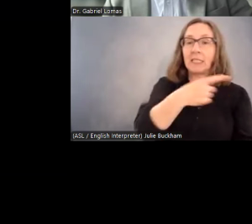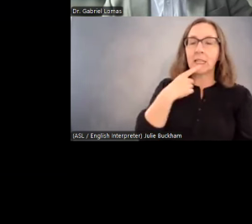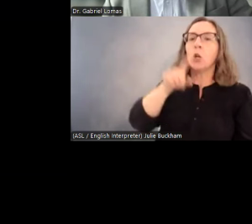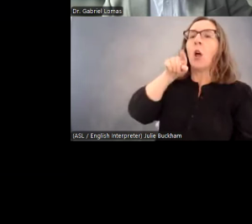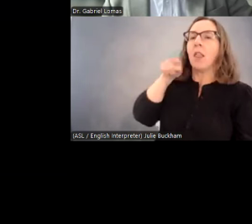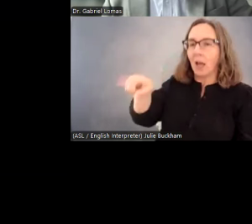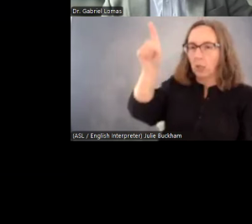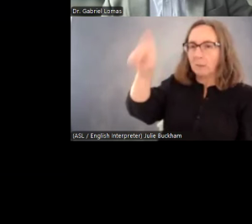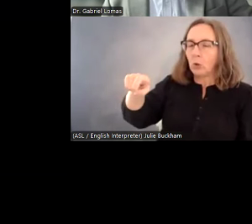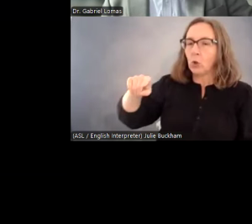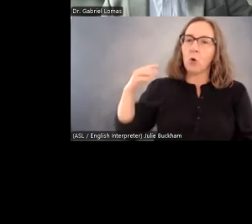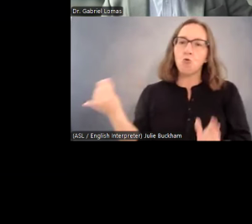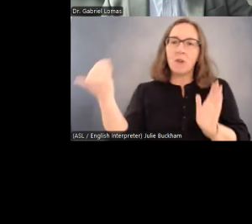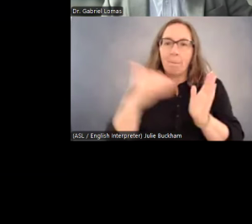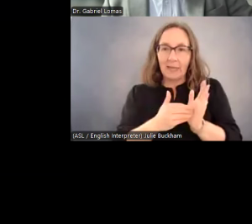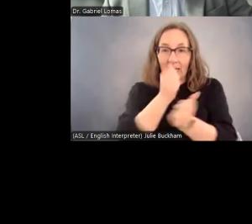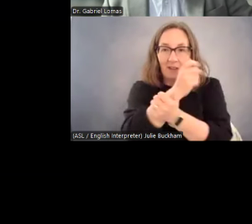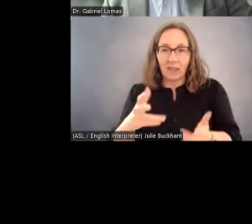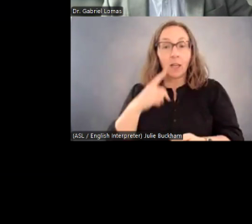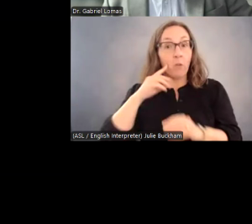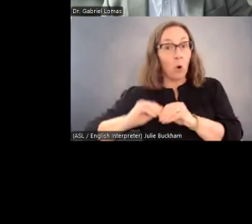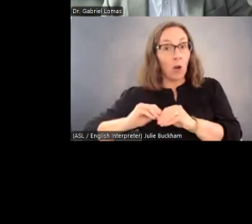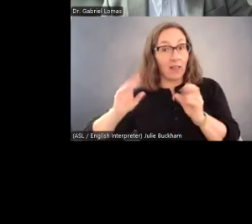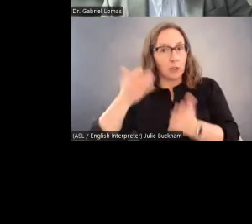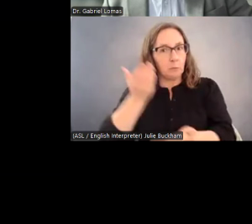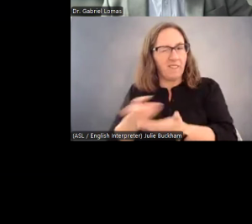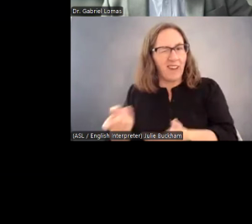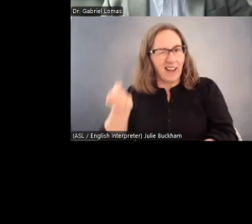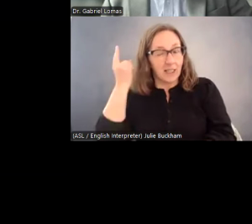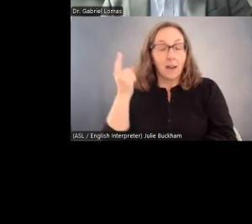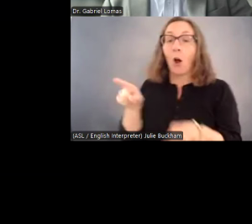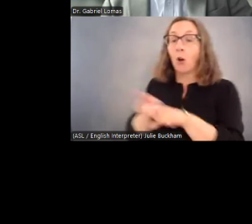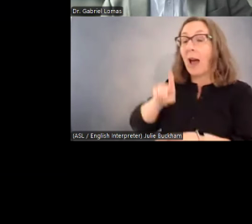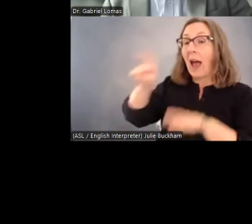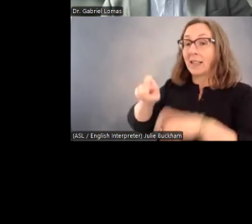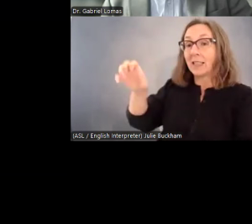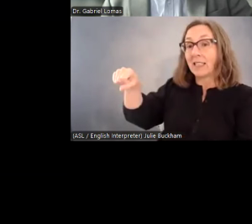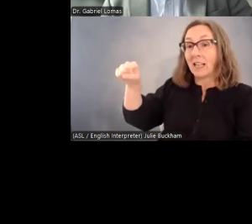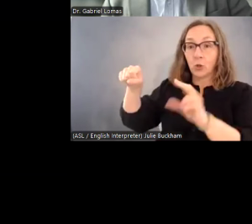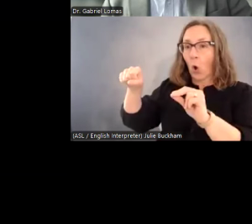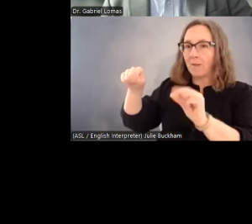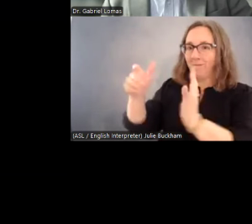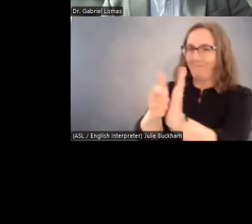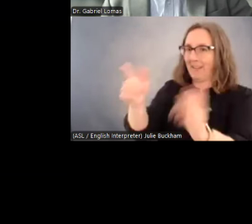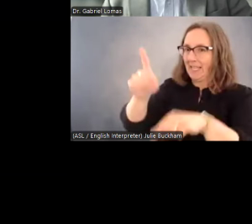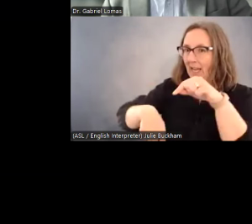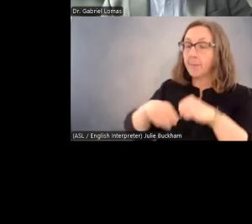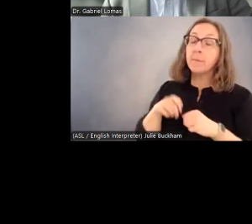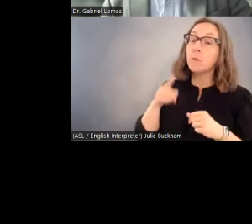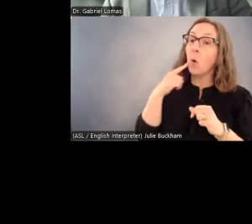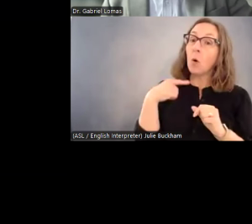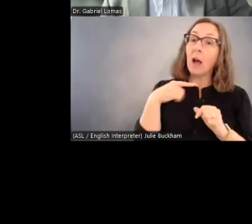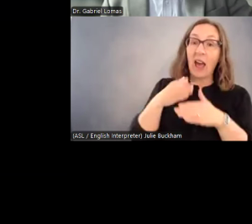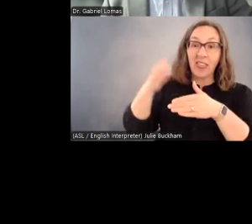to you for clarification, and also not to ask yes and no questions. So for instance, at the end,